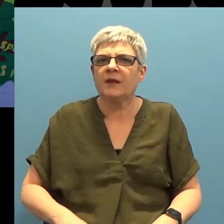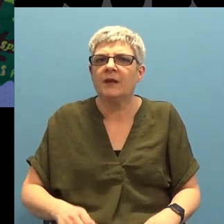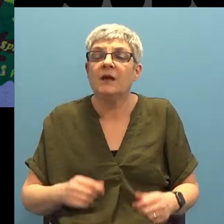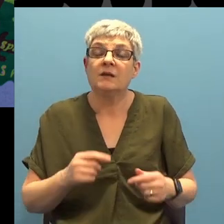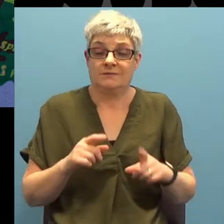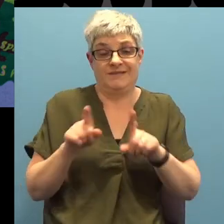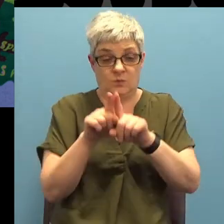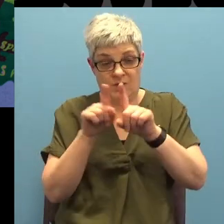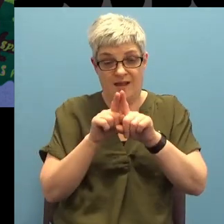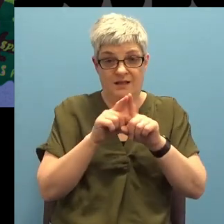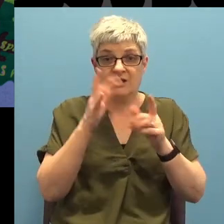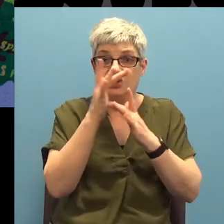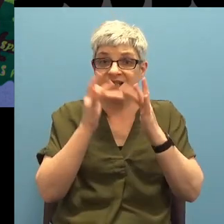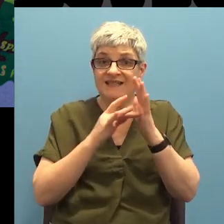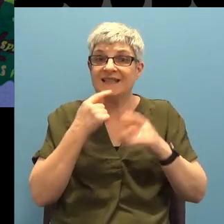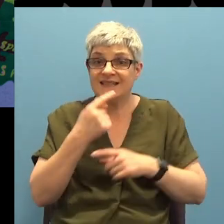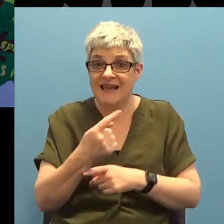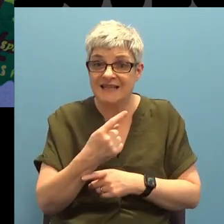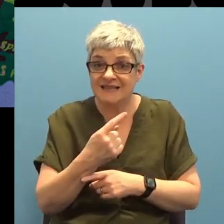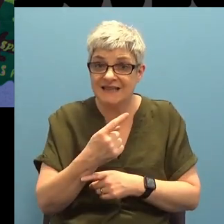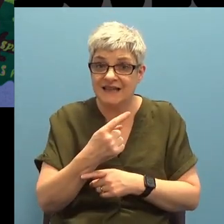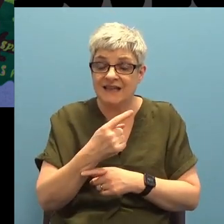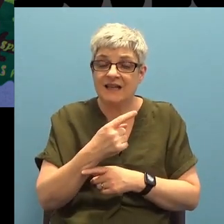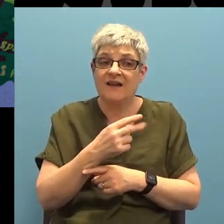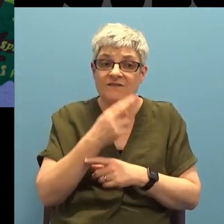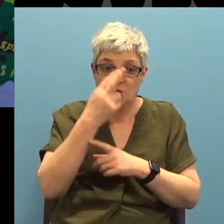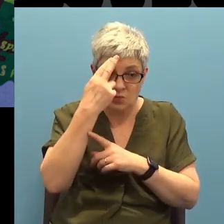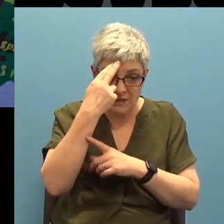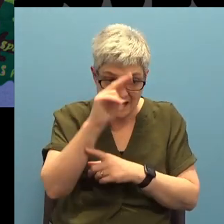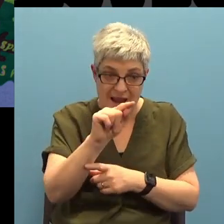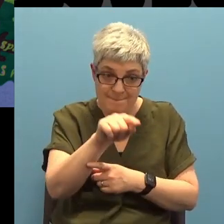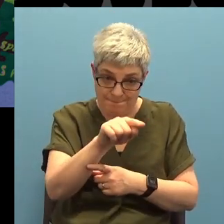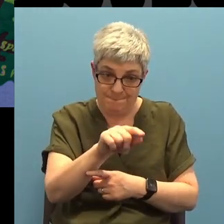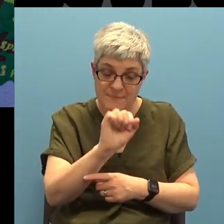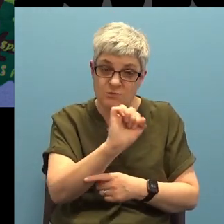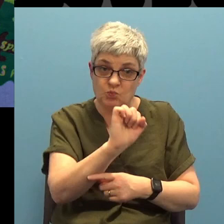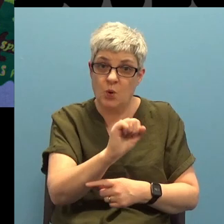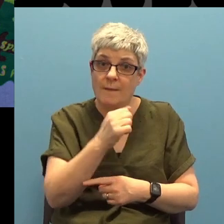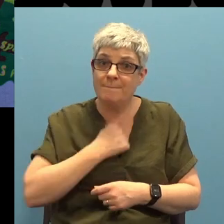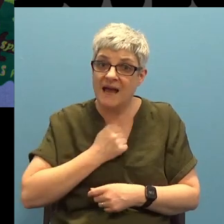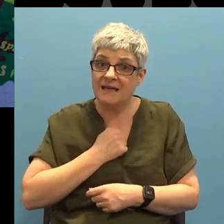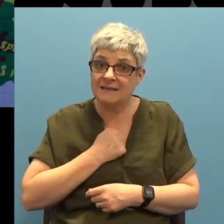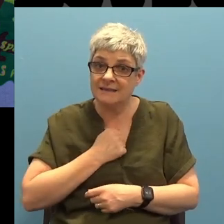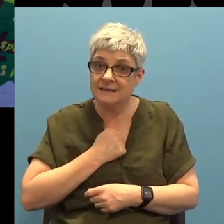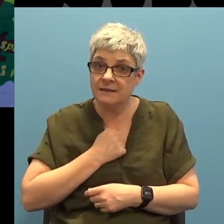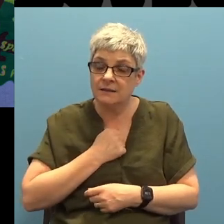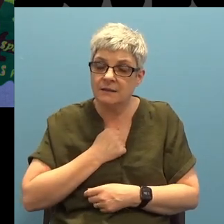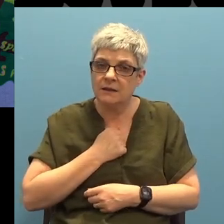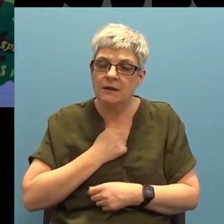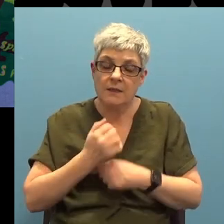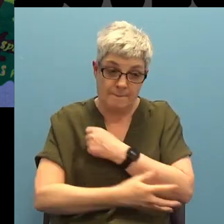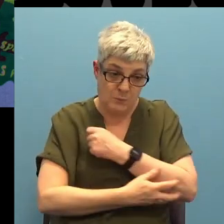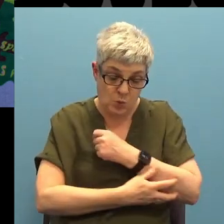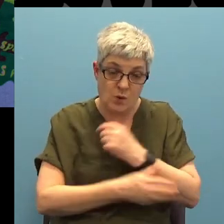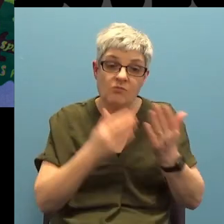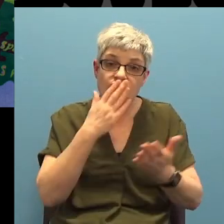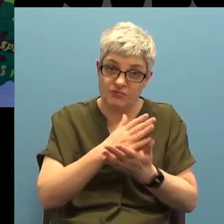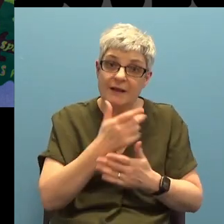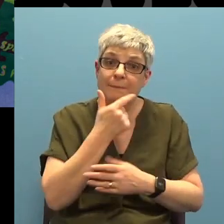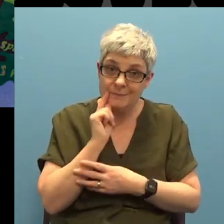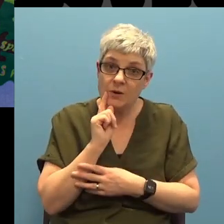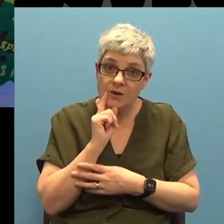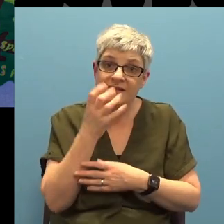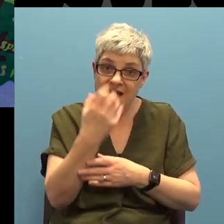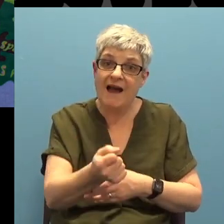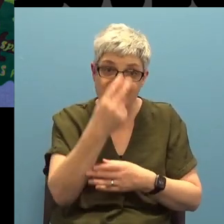Isaiah also says, I have called you by your name and you are mine. The poor are real people. They have a